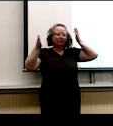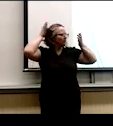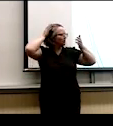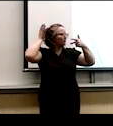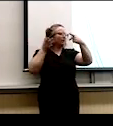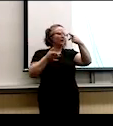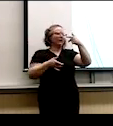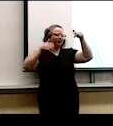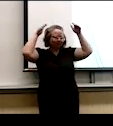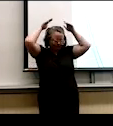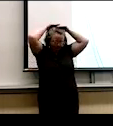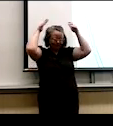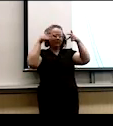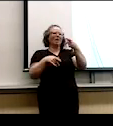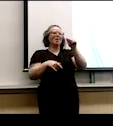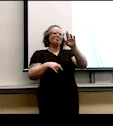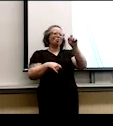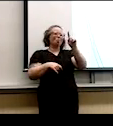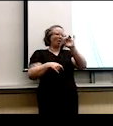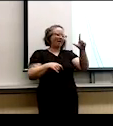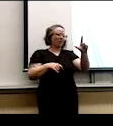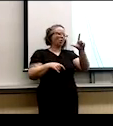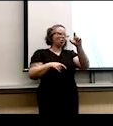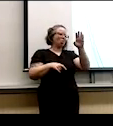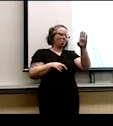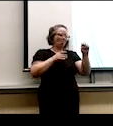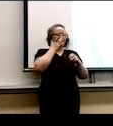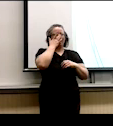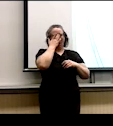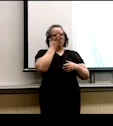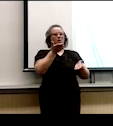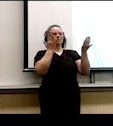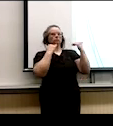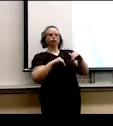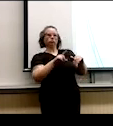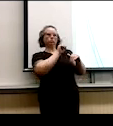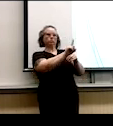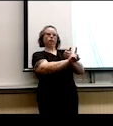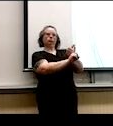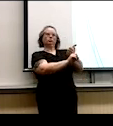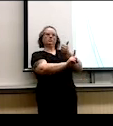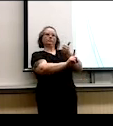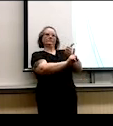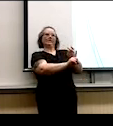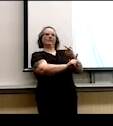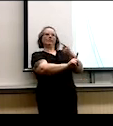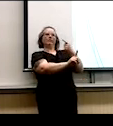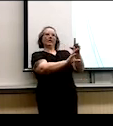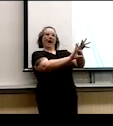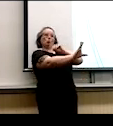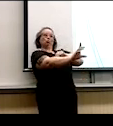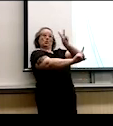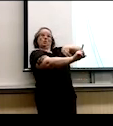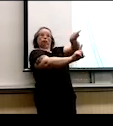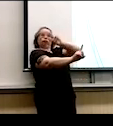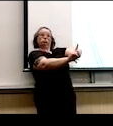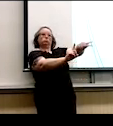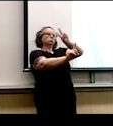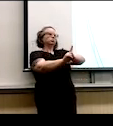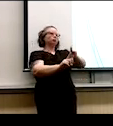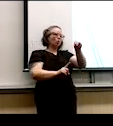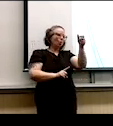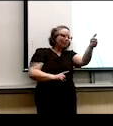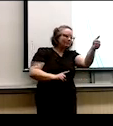been validated for a person who's cognitively intact, to self-report. It's validated for caregivers and family members who know them about